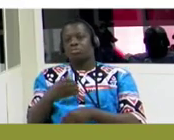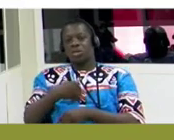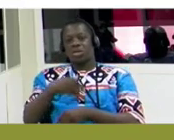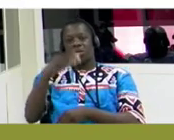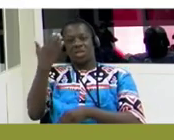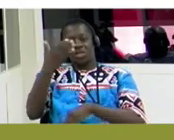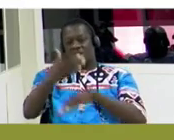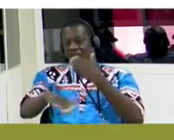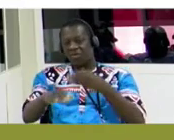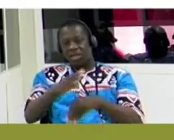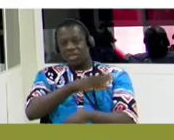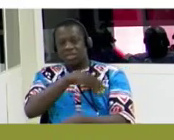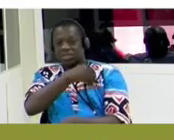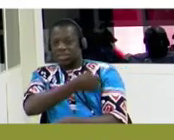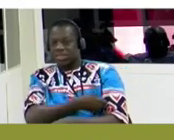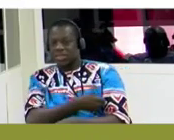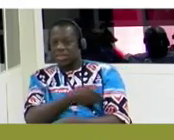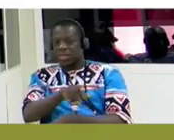Even I don't know you.